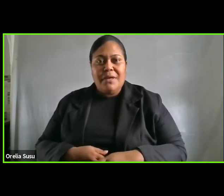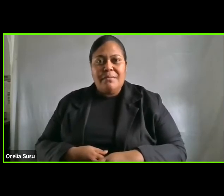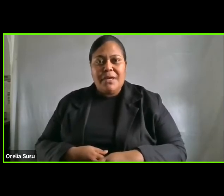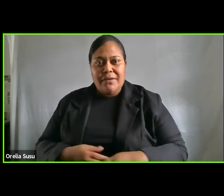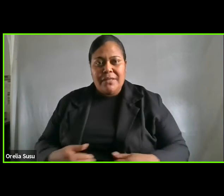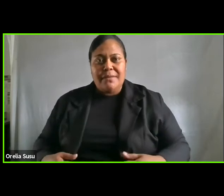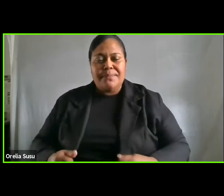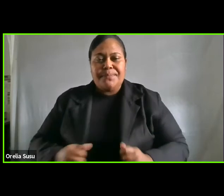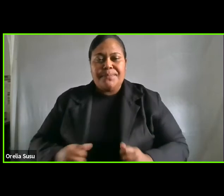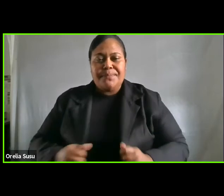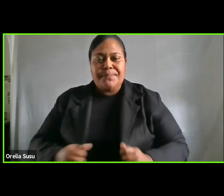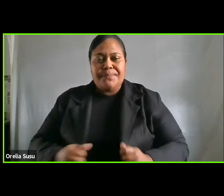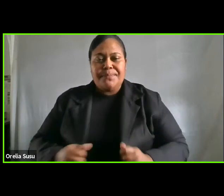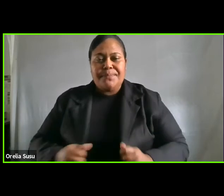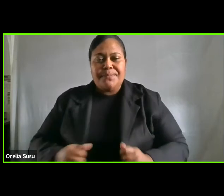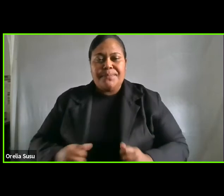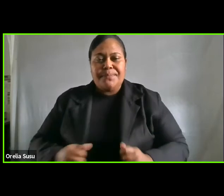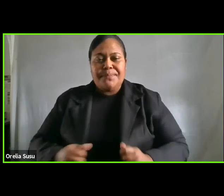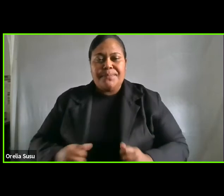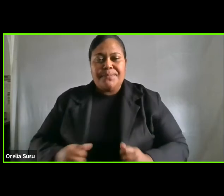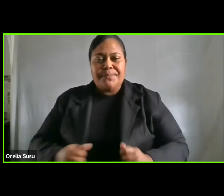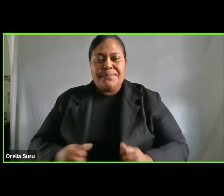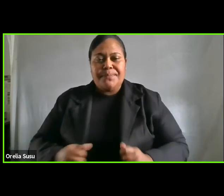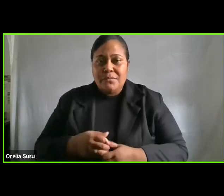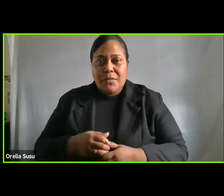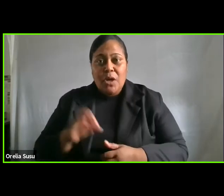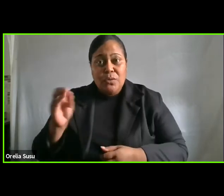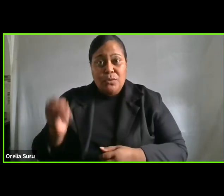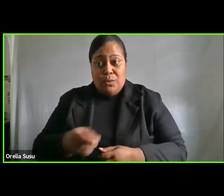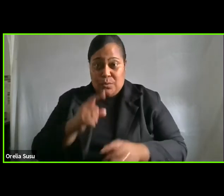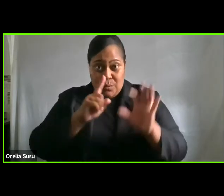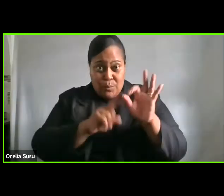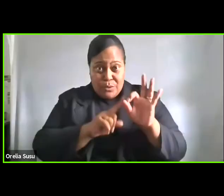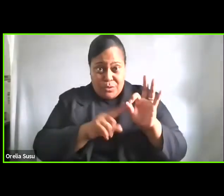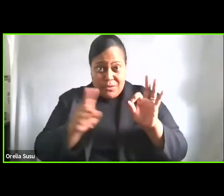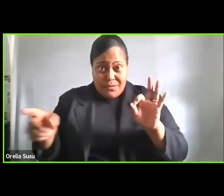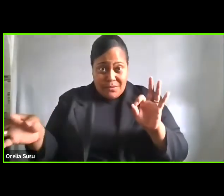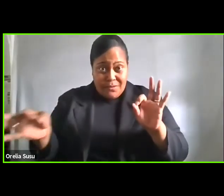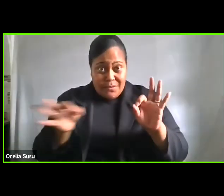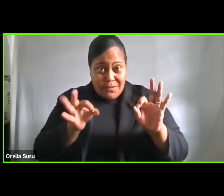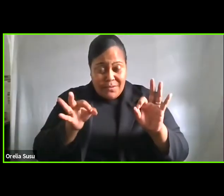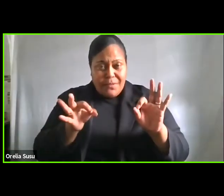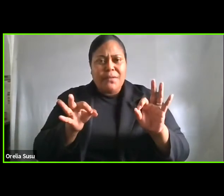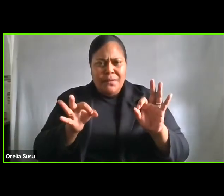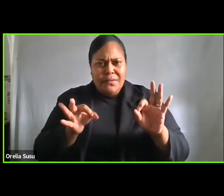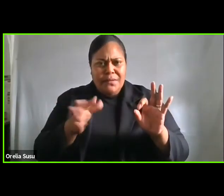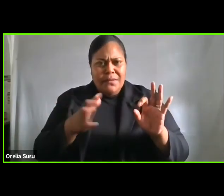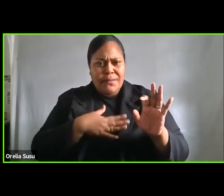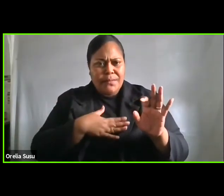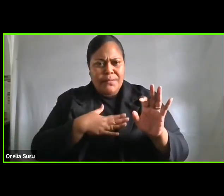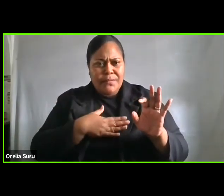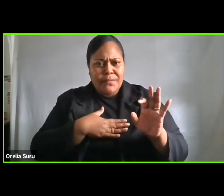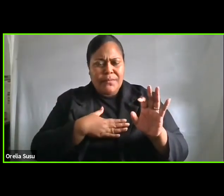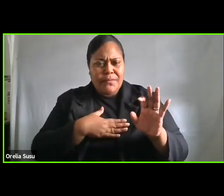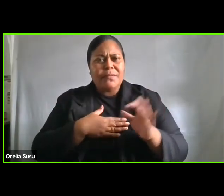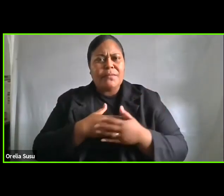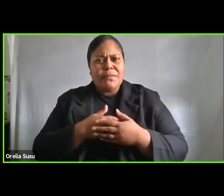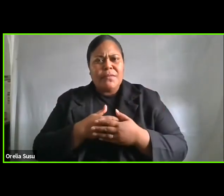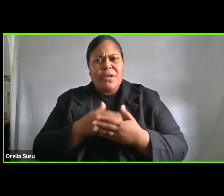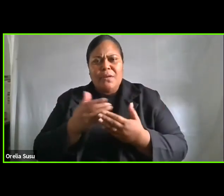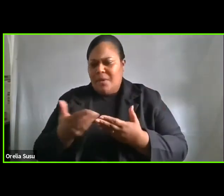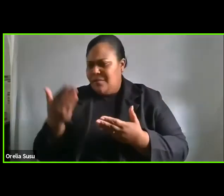Yes, all of these questions is, from my point, it's just leading to the previous question, sex